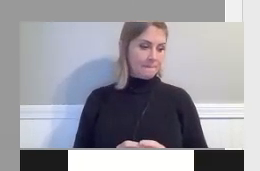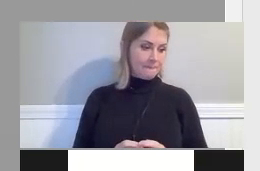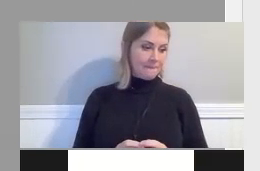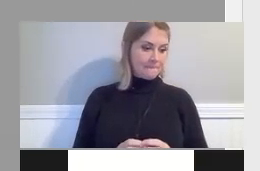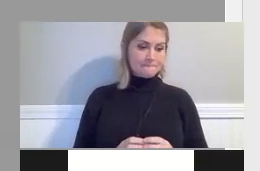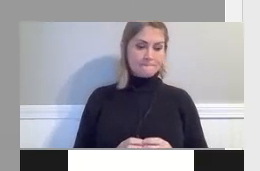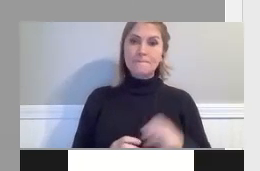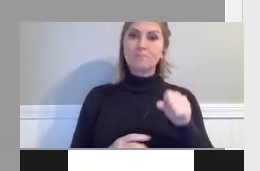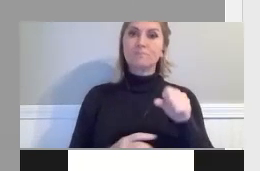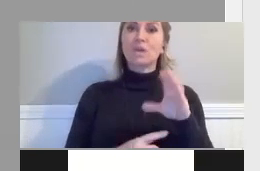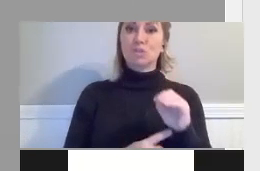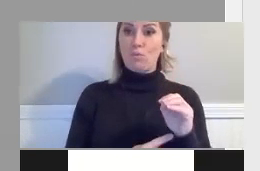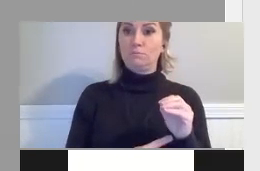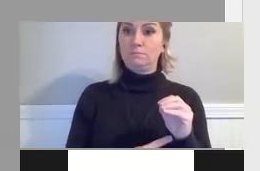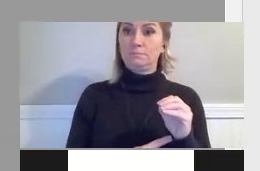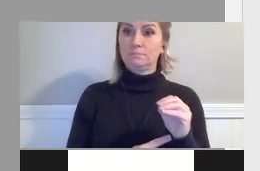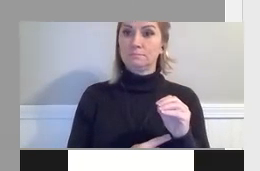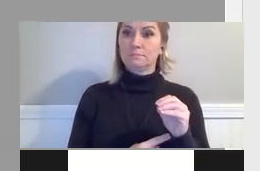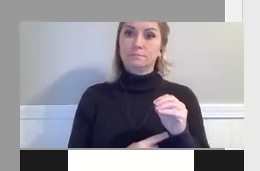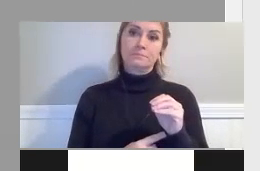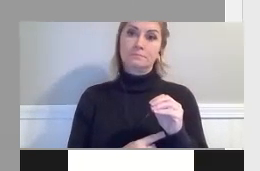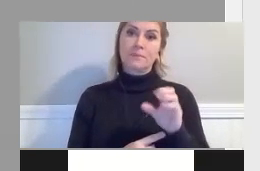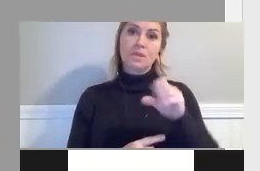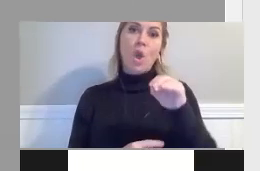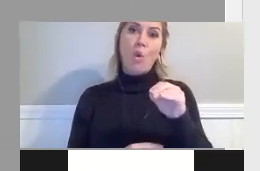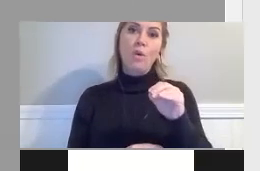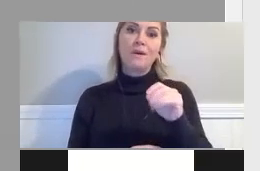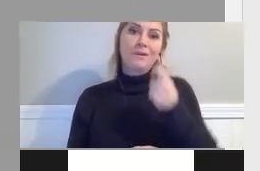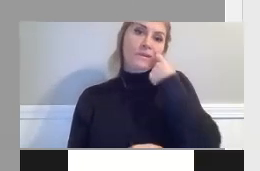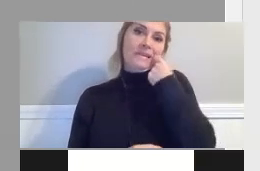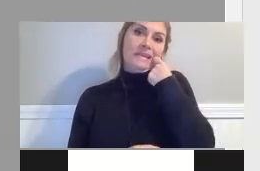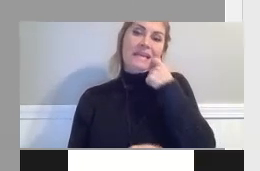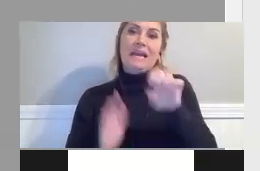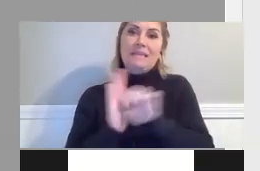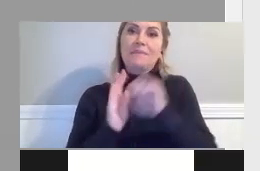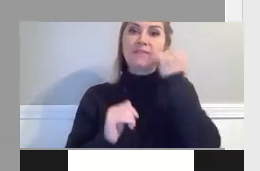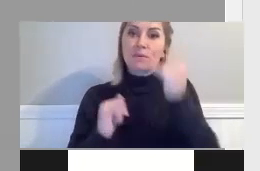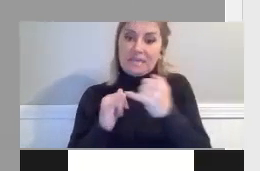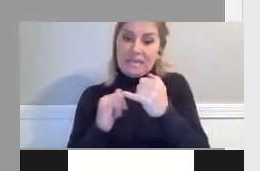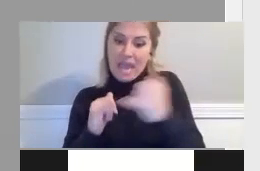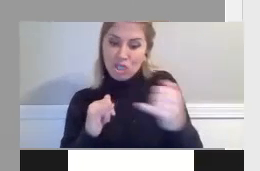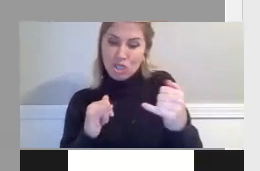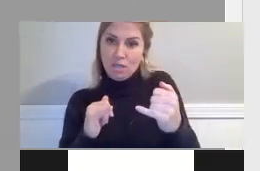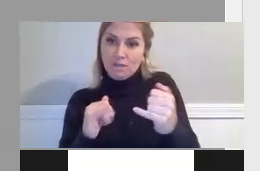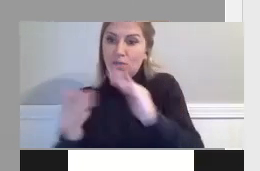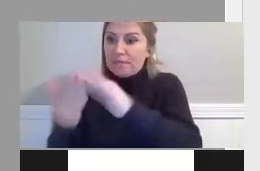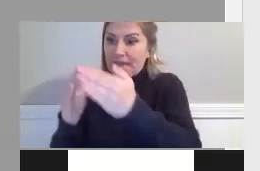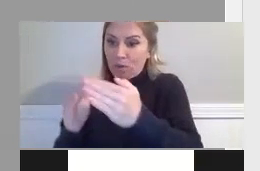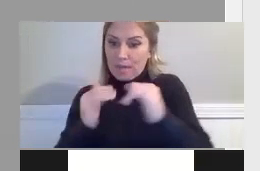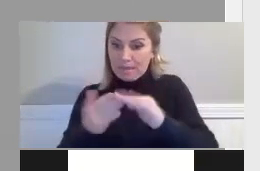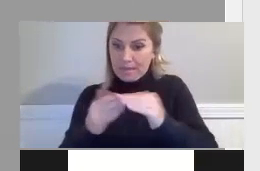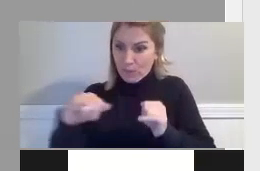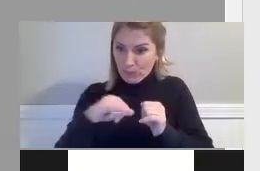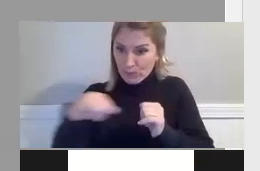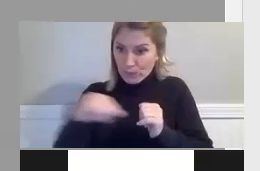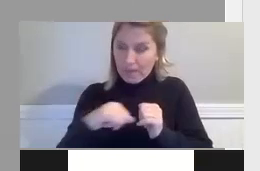So if there is, so in the previous example there, if there is an edge between 2 towns, then we know that it is 30